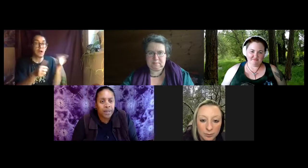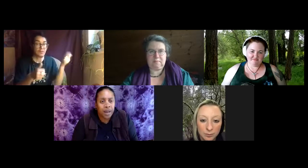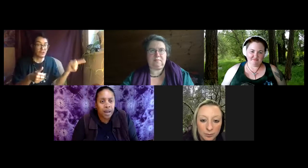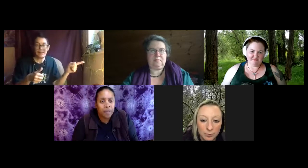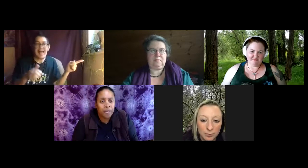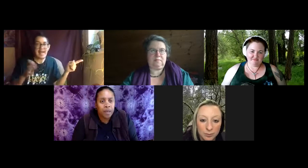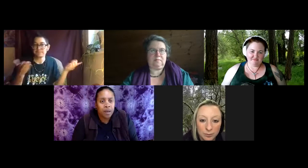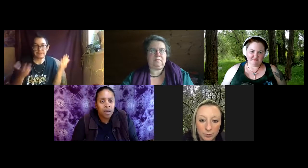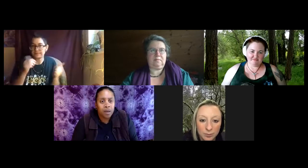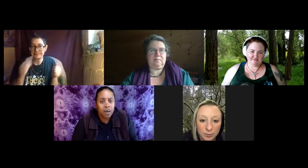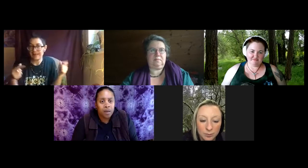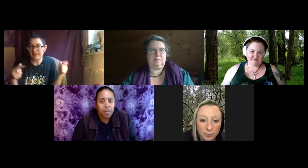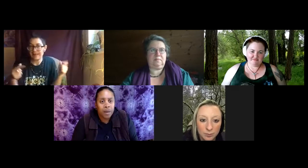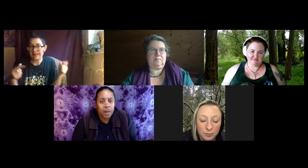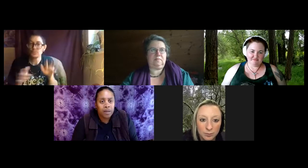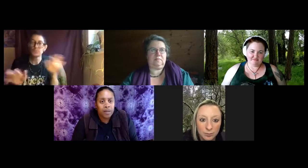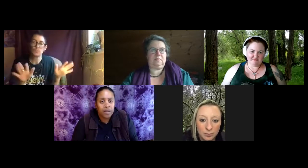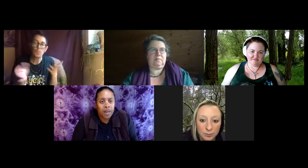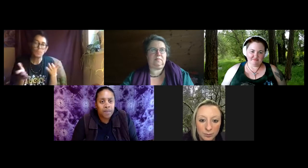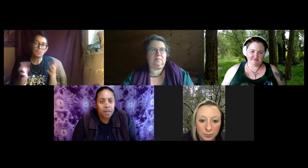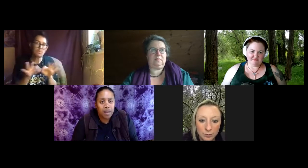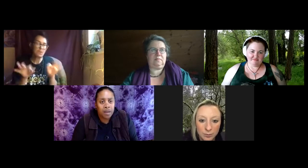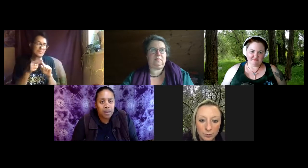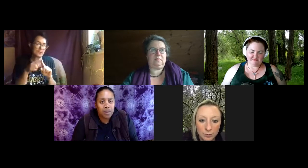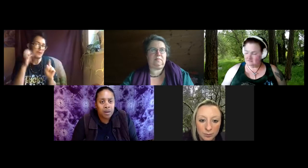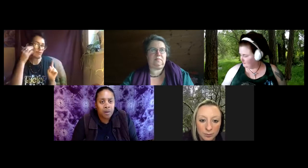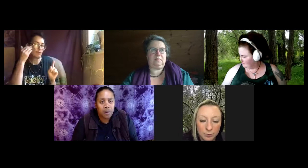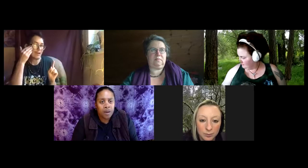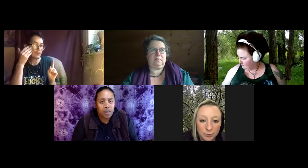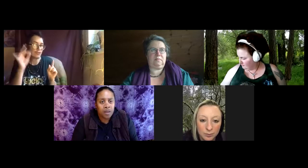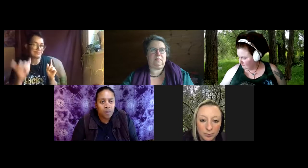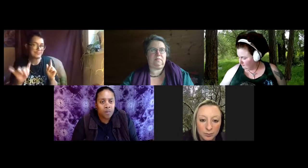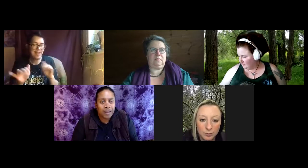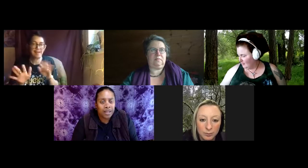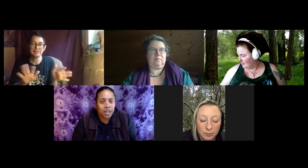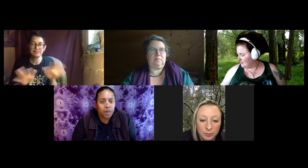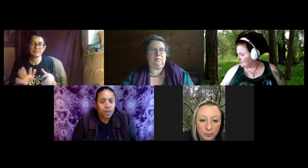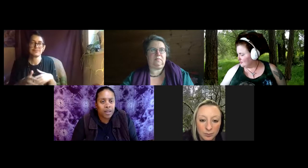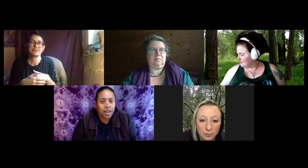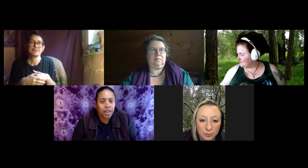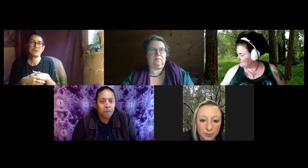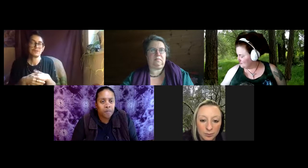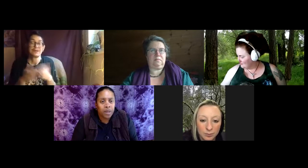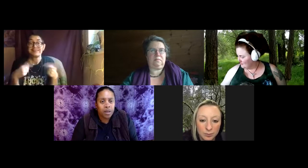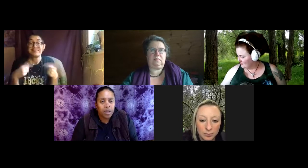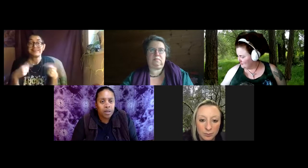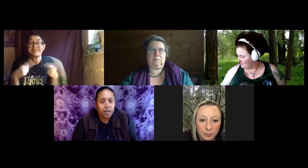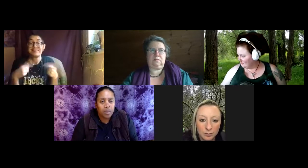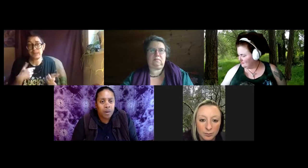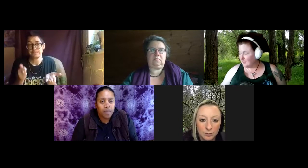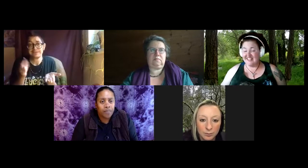same time, but sometimes they don't necessarily work together.